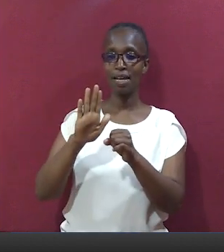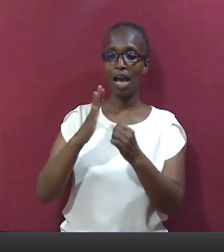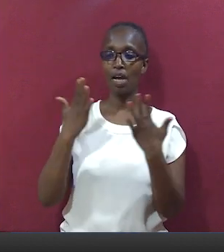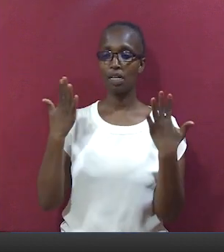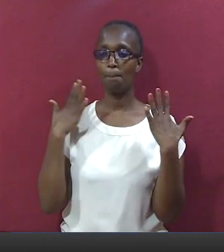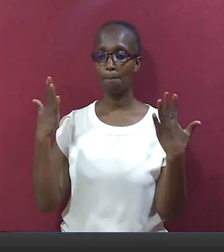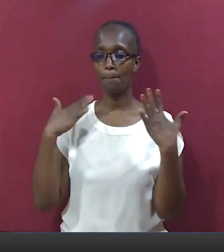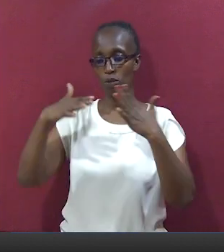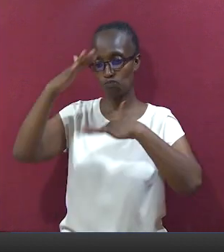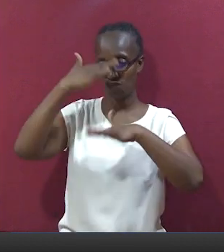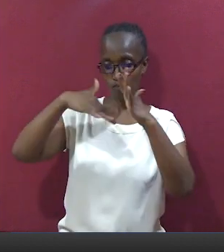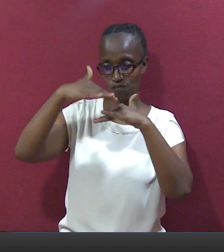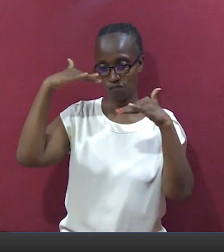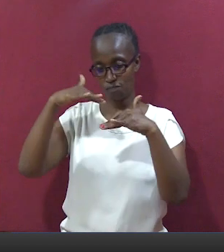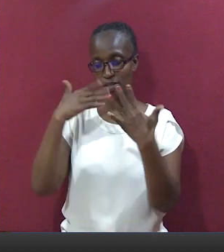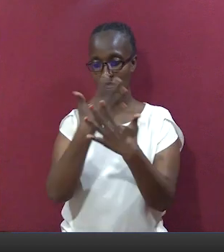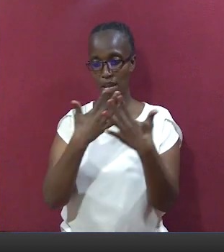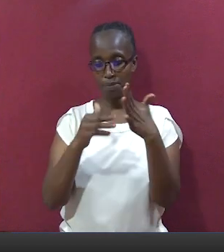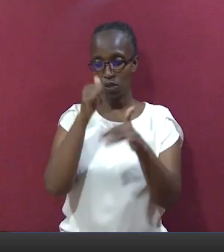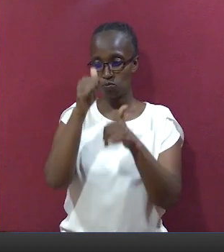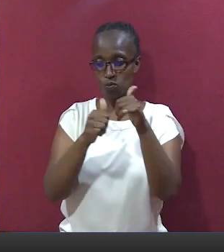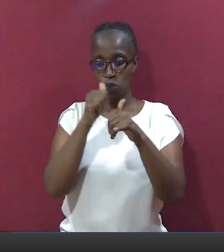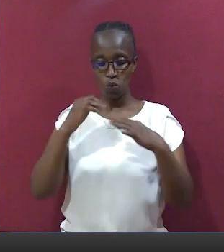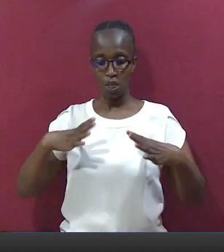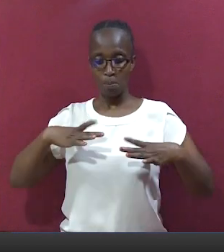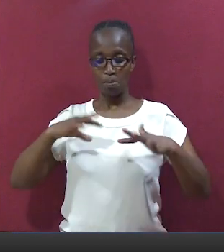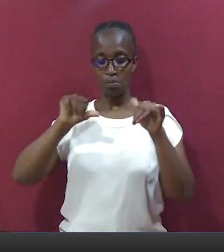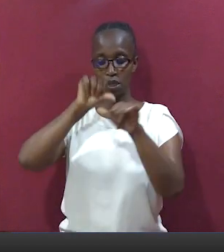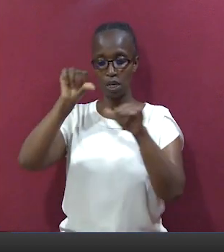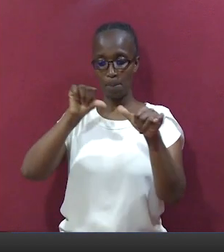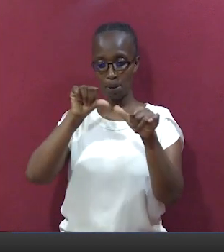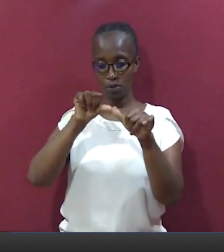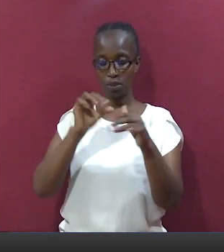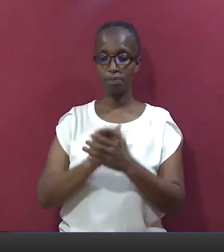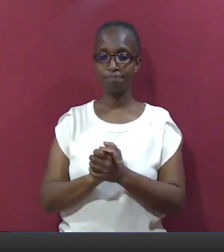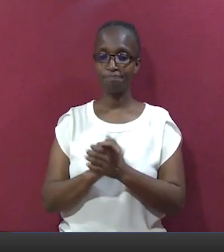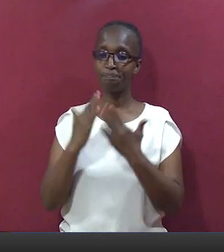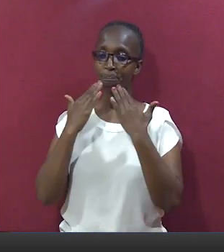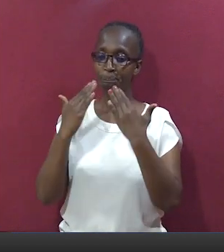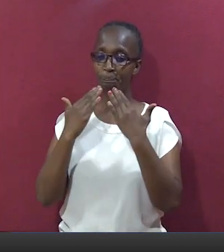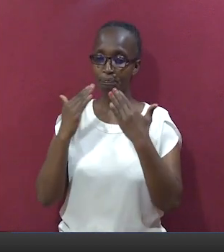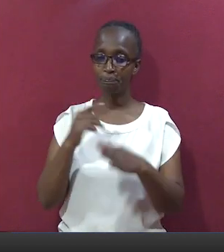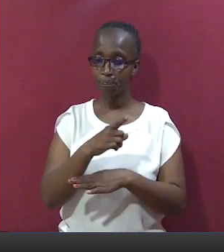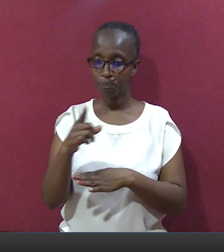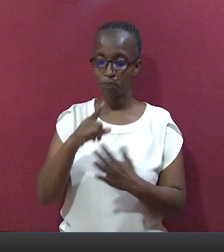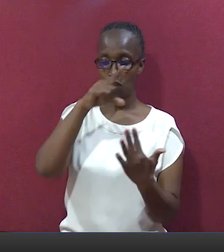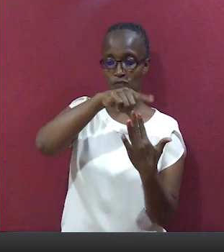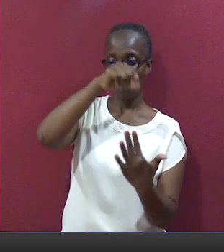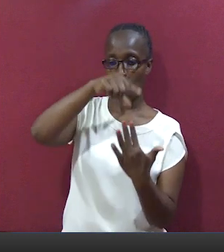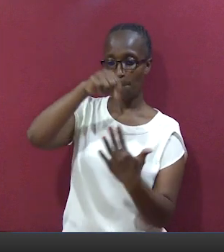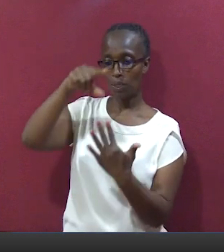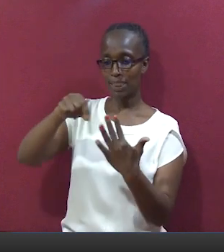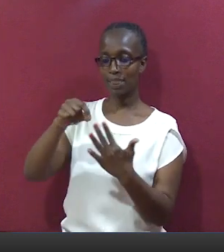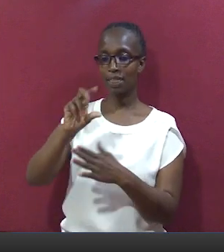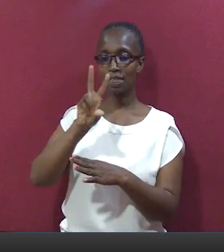University is something that we are very proud of. And we thank you for also appointing